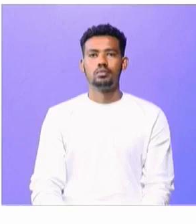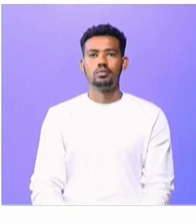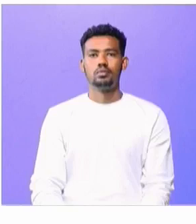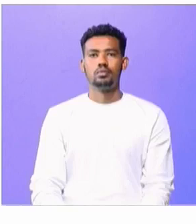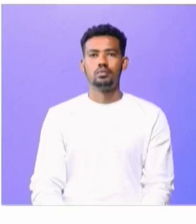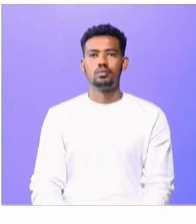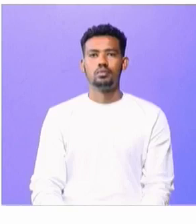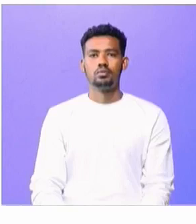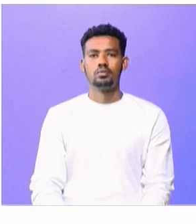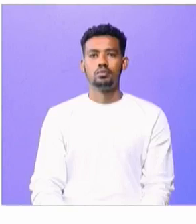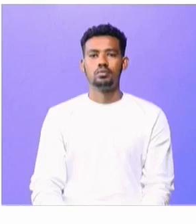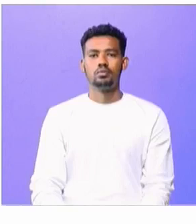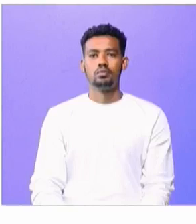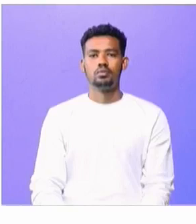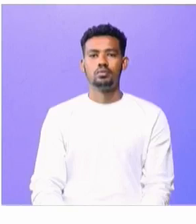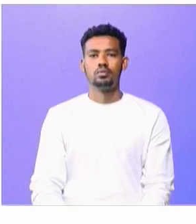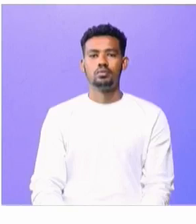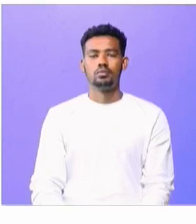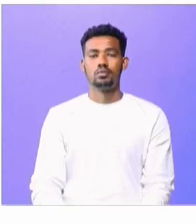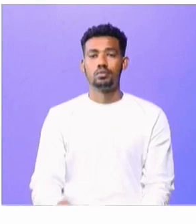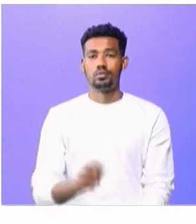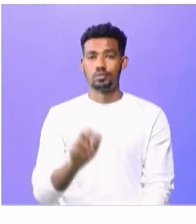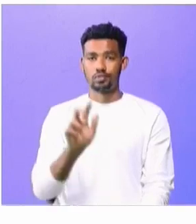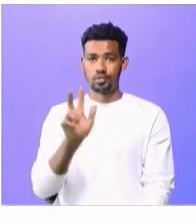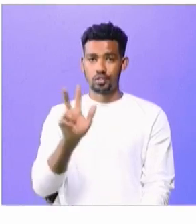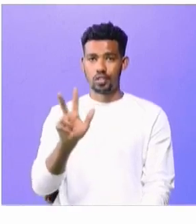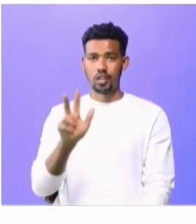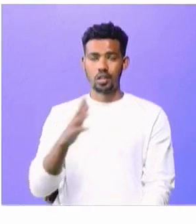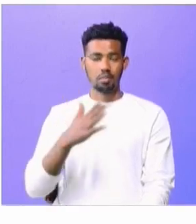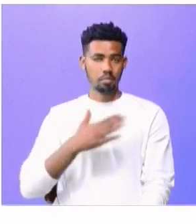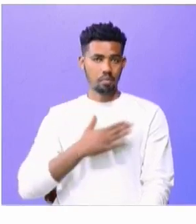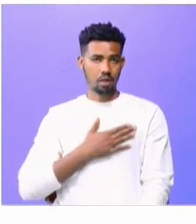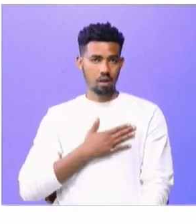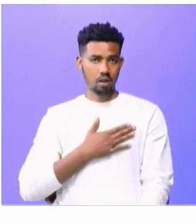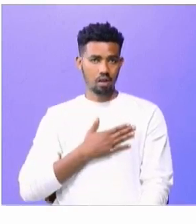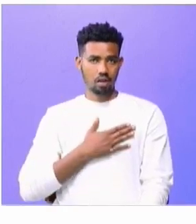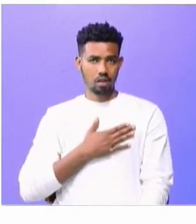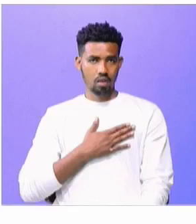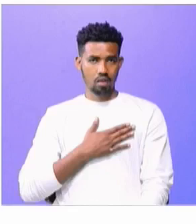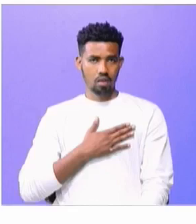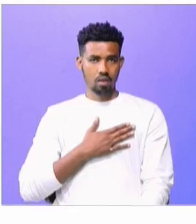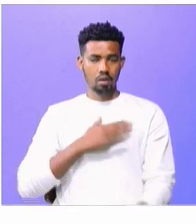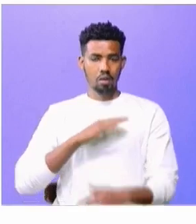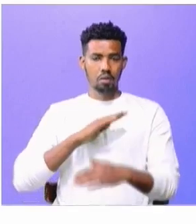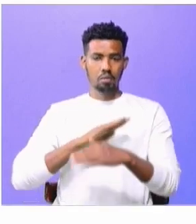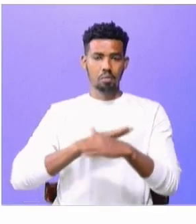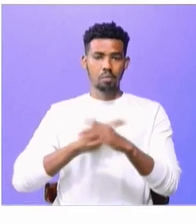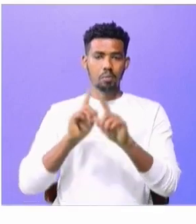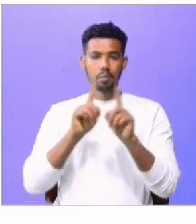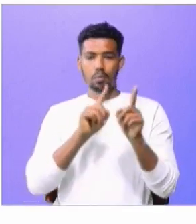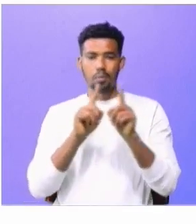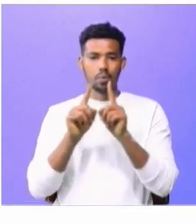So 3. My birthday